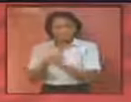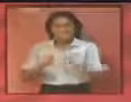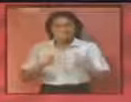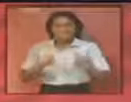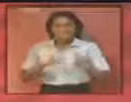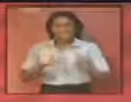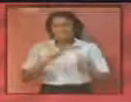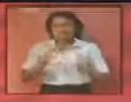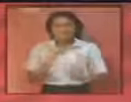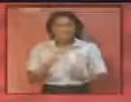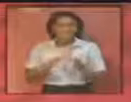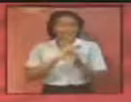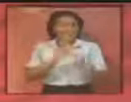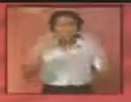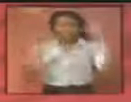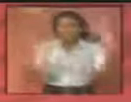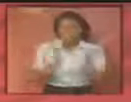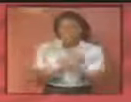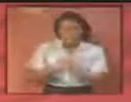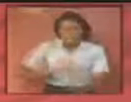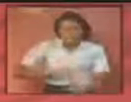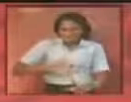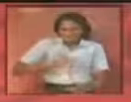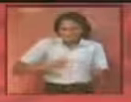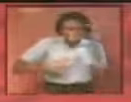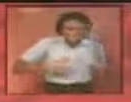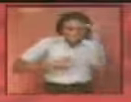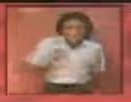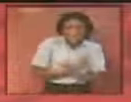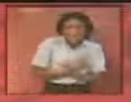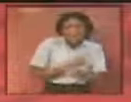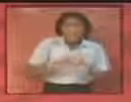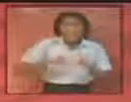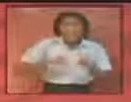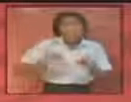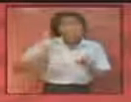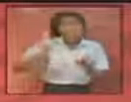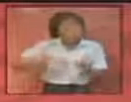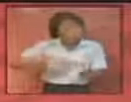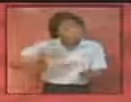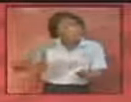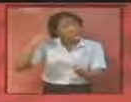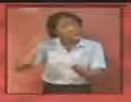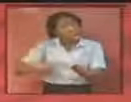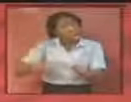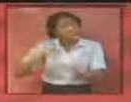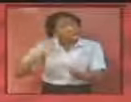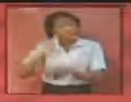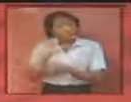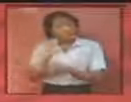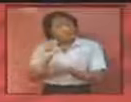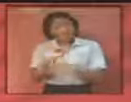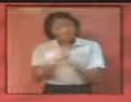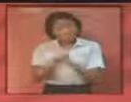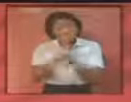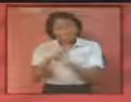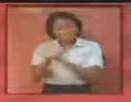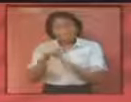However, occasionally, you do get mutations arising that can affect the virus's properties. And these